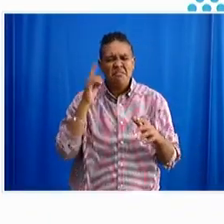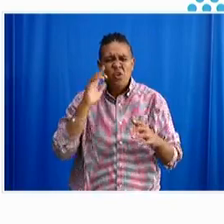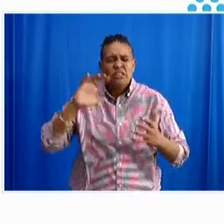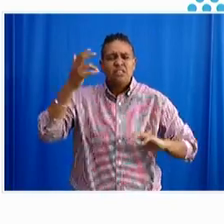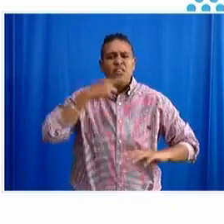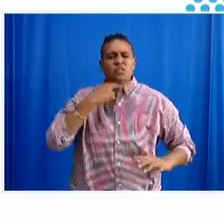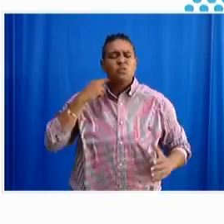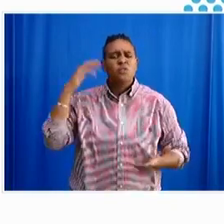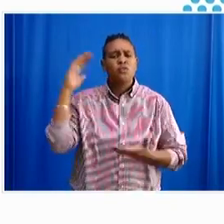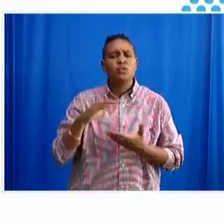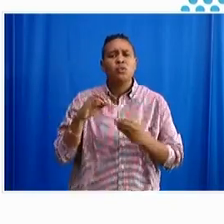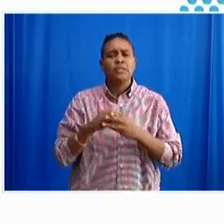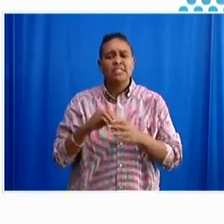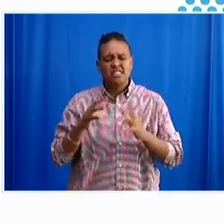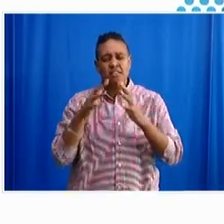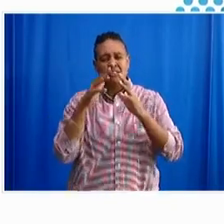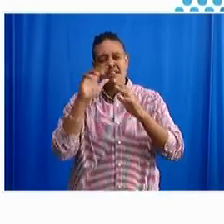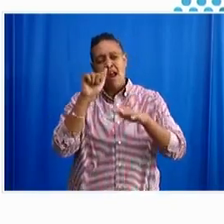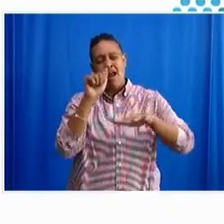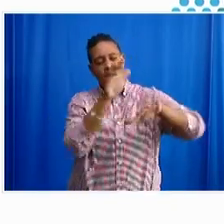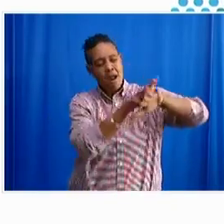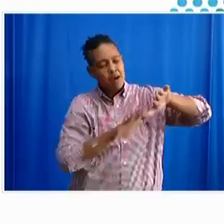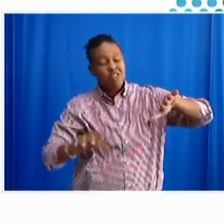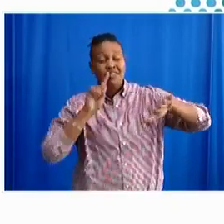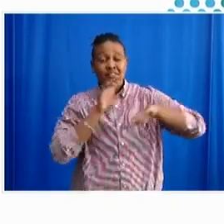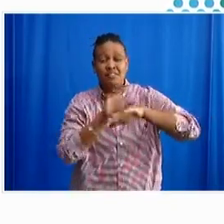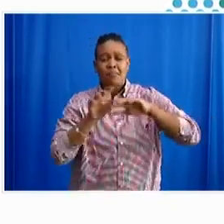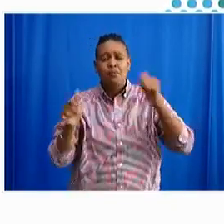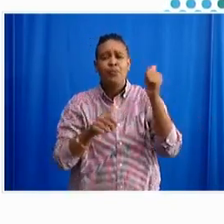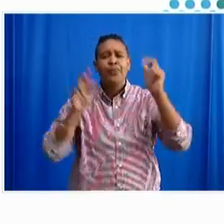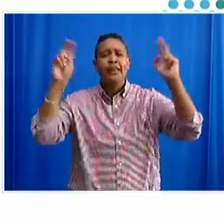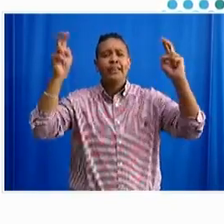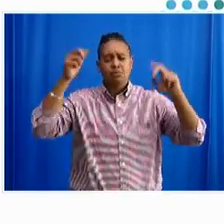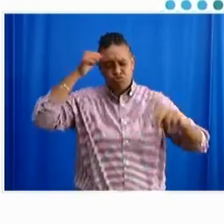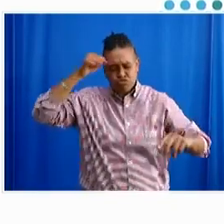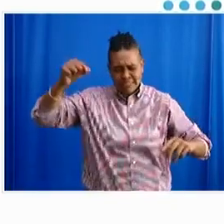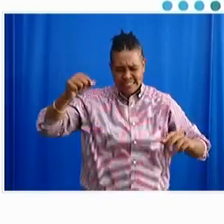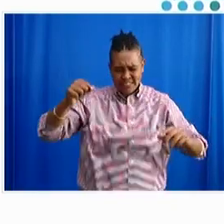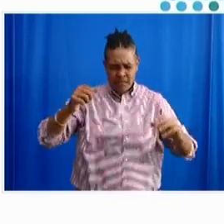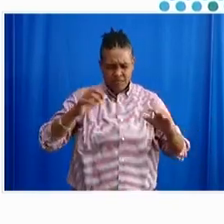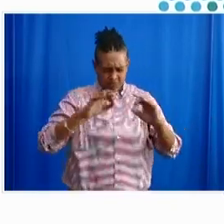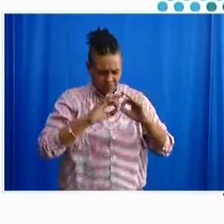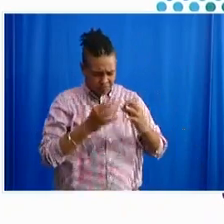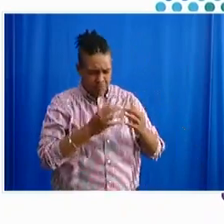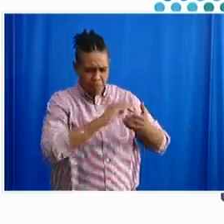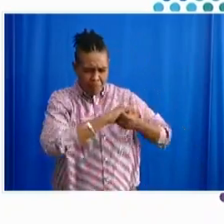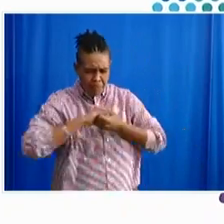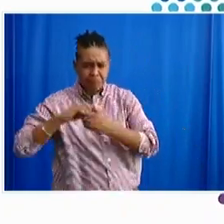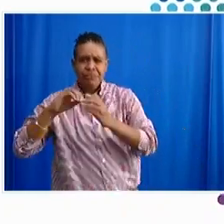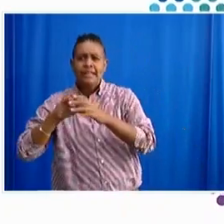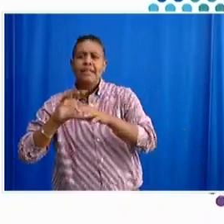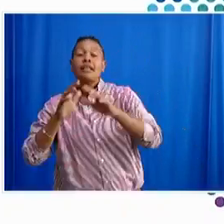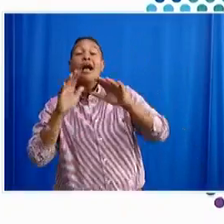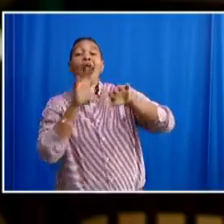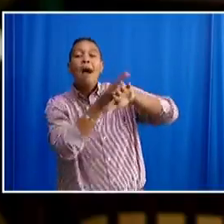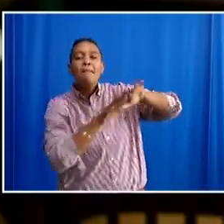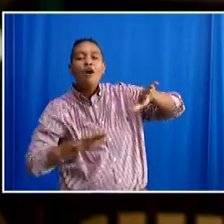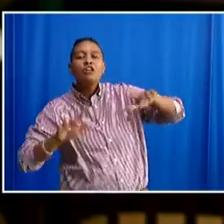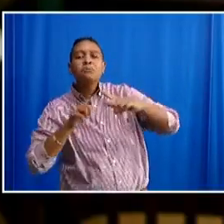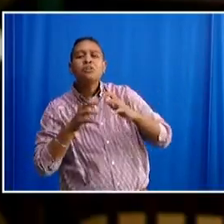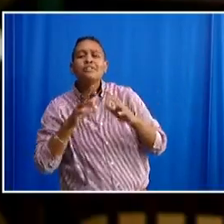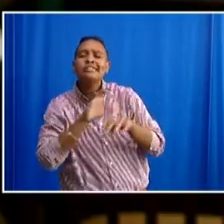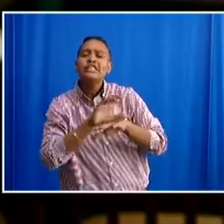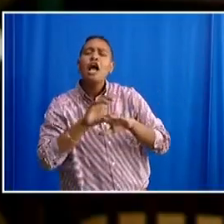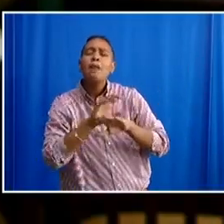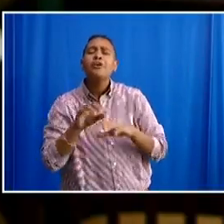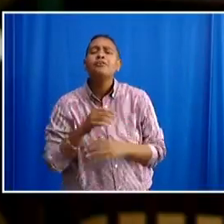in the Americas and the Caribbean, under the theme, Building Resilient Economies in the Americas and the Caribbean. The